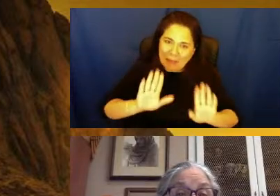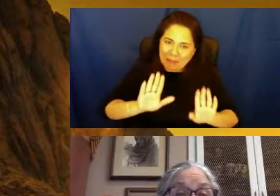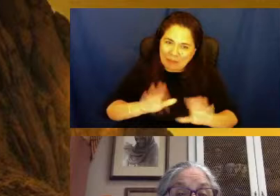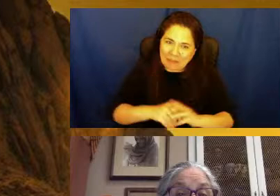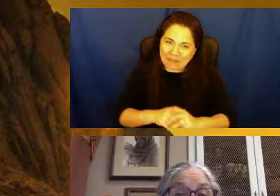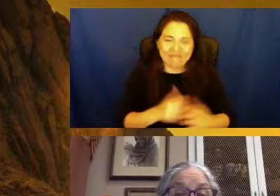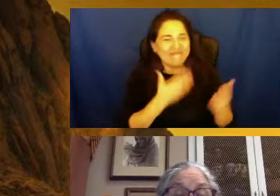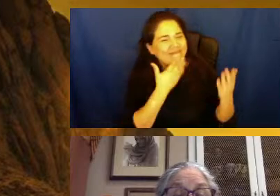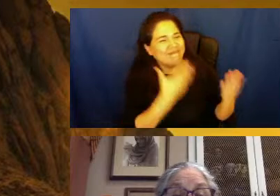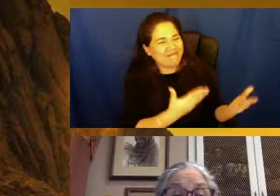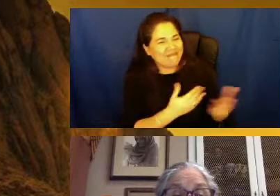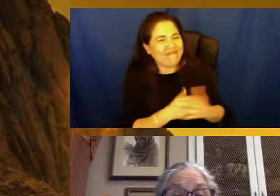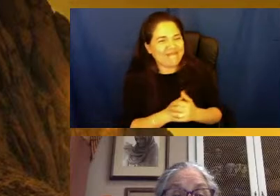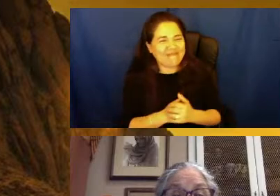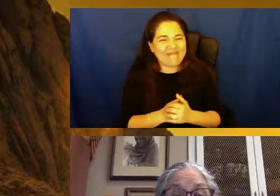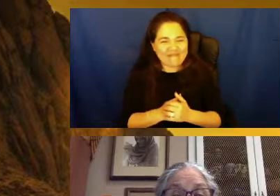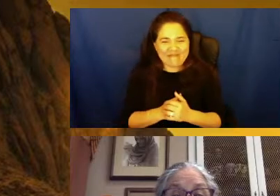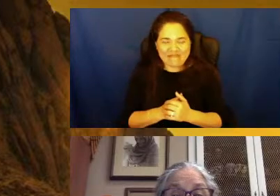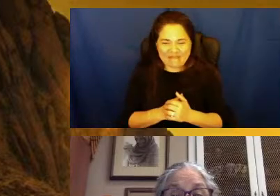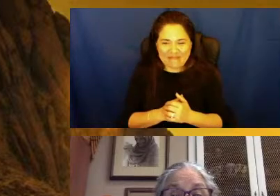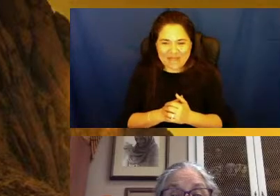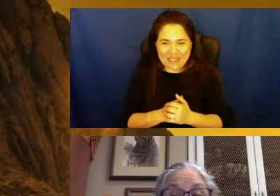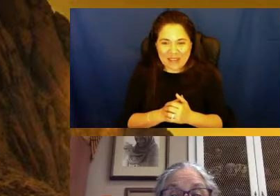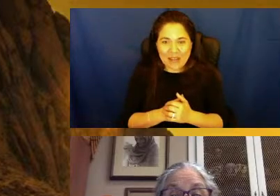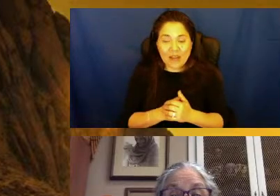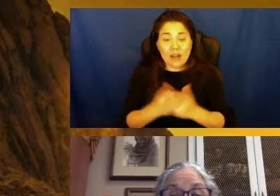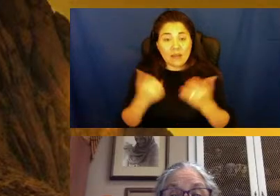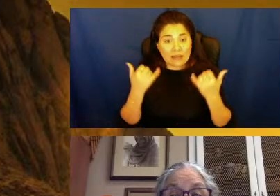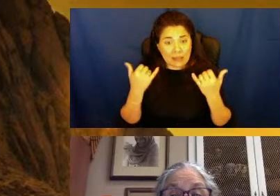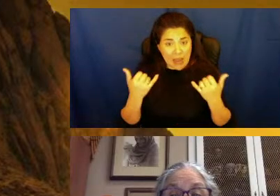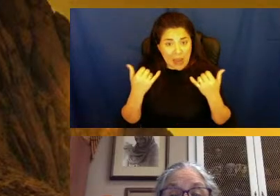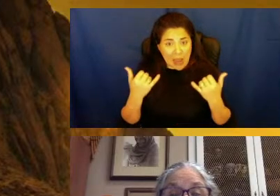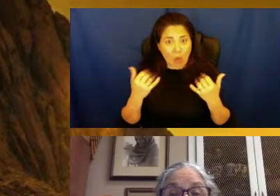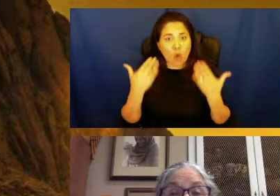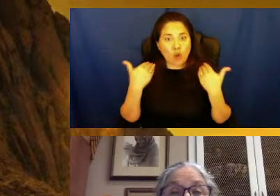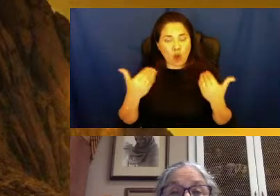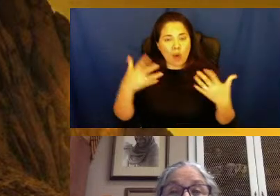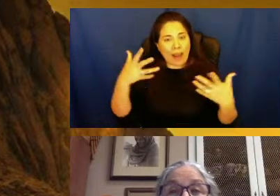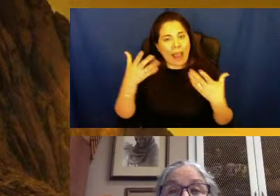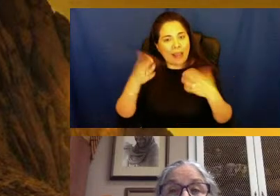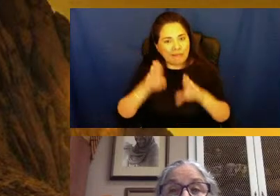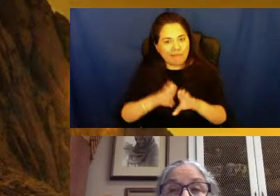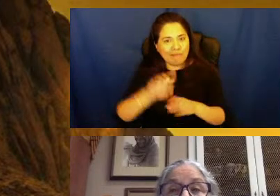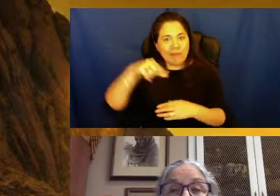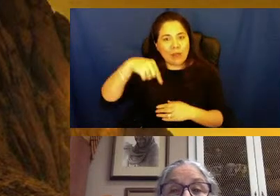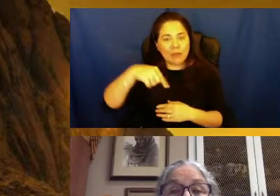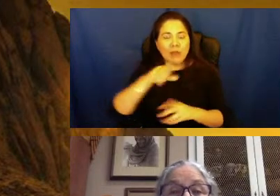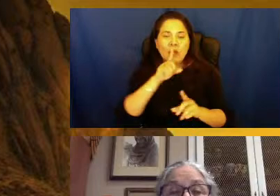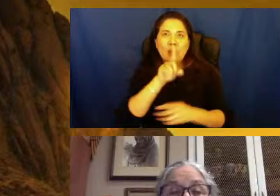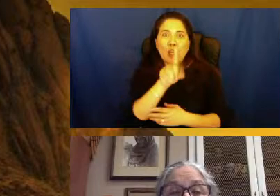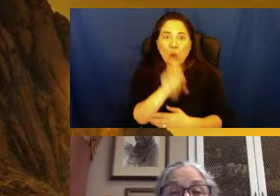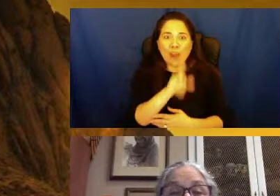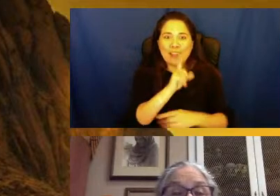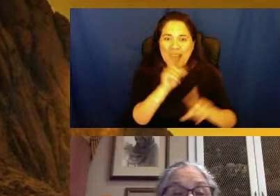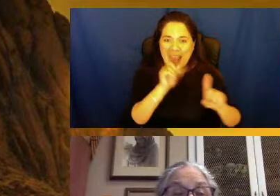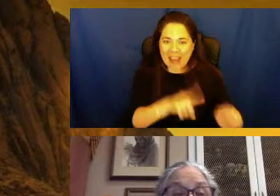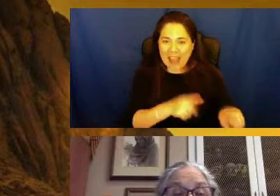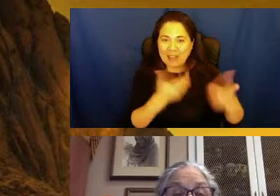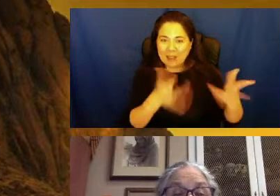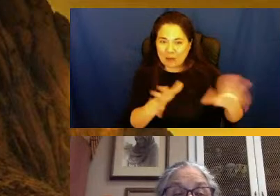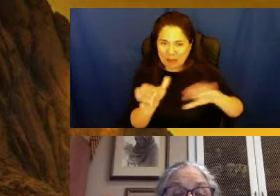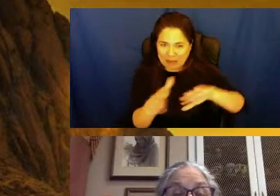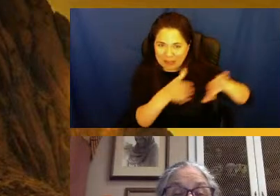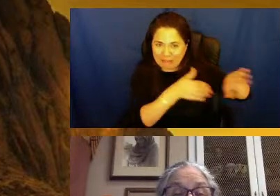Thank you, Linda. I think we're going to go ahead and wrap up the Q&A section, so we can go ahead and go